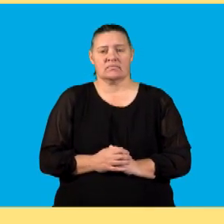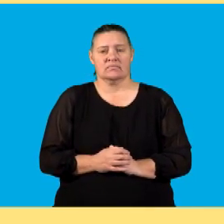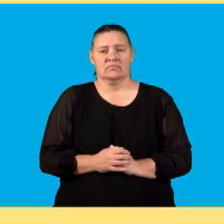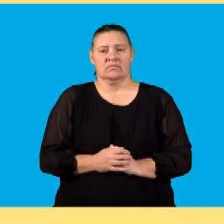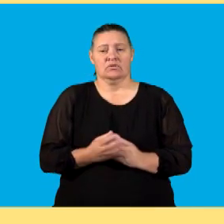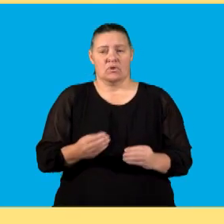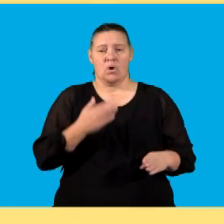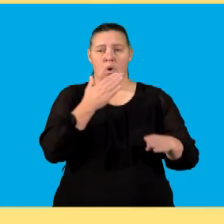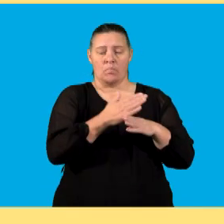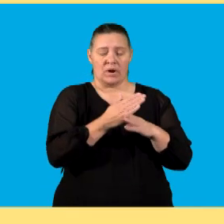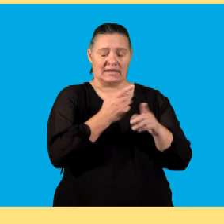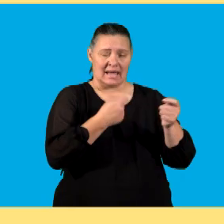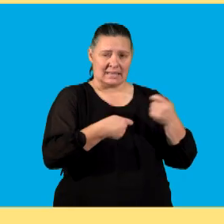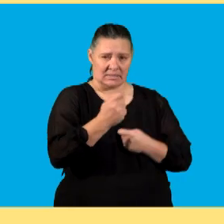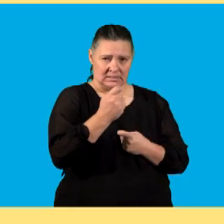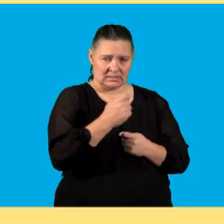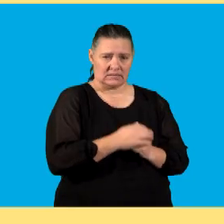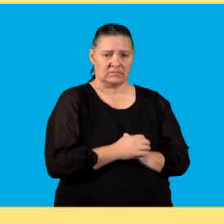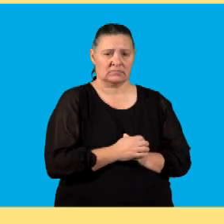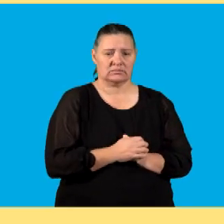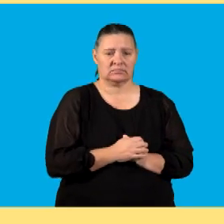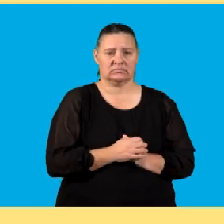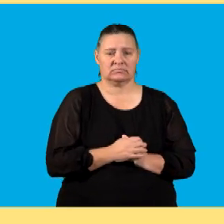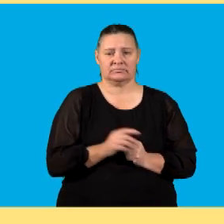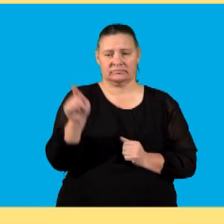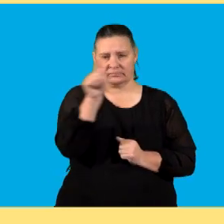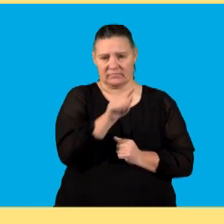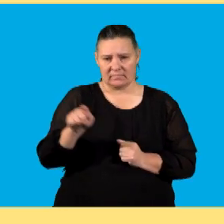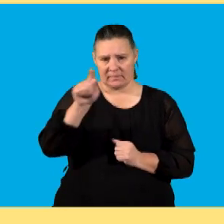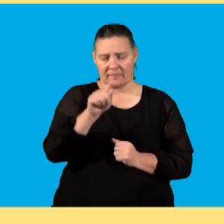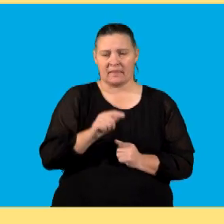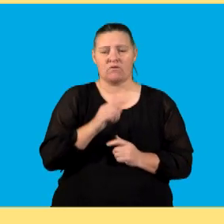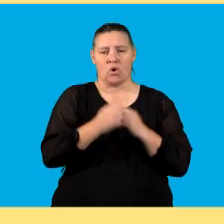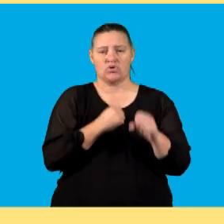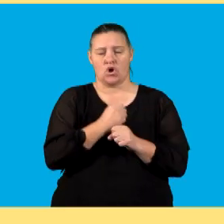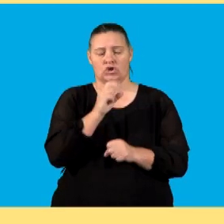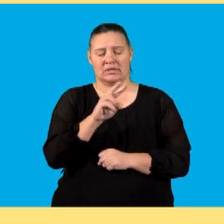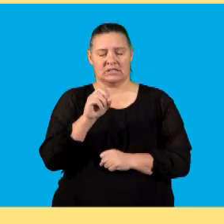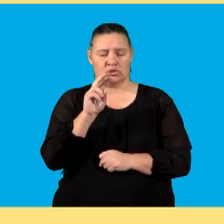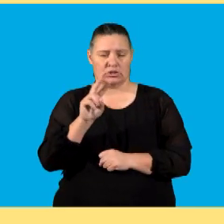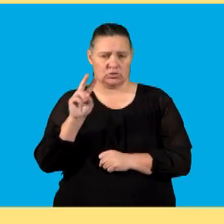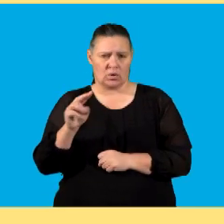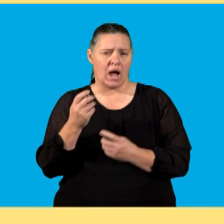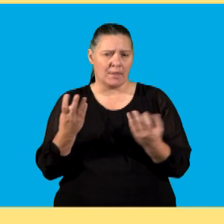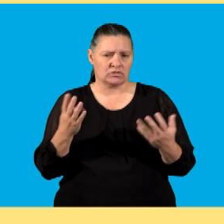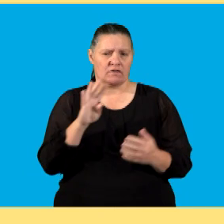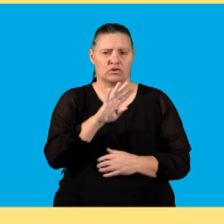take my operating expenses, which is this one here. For the year 2022, it is